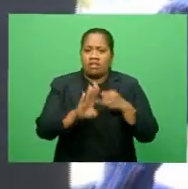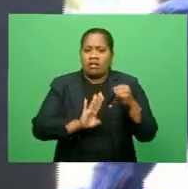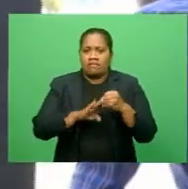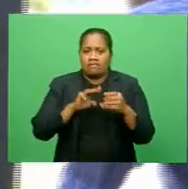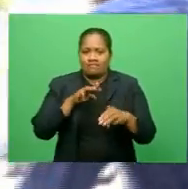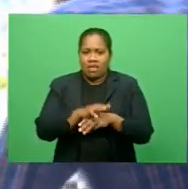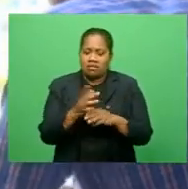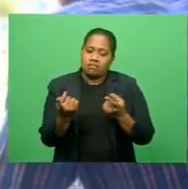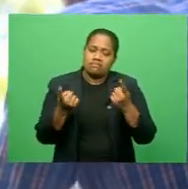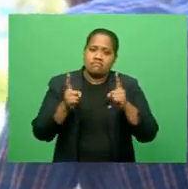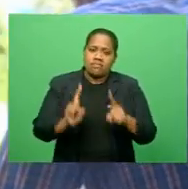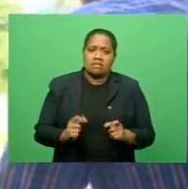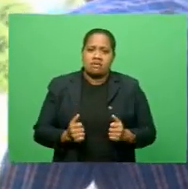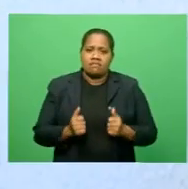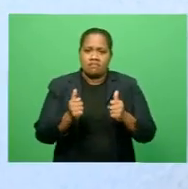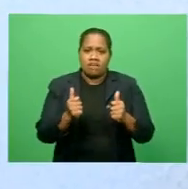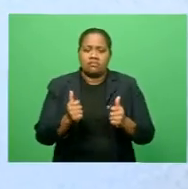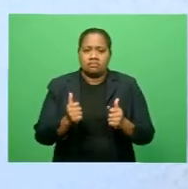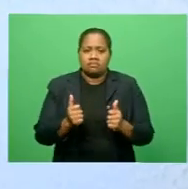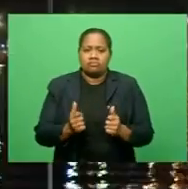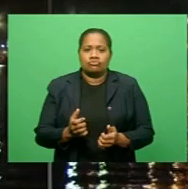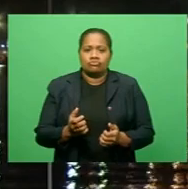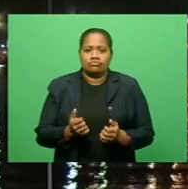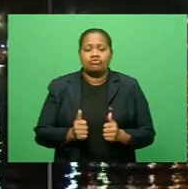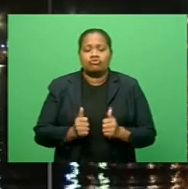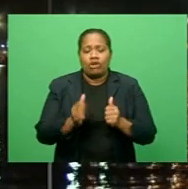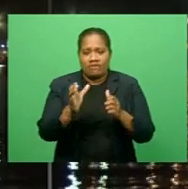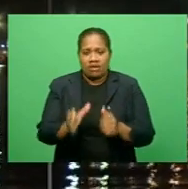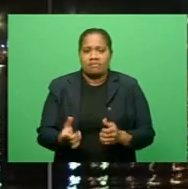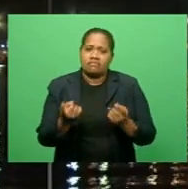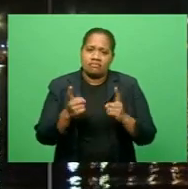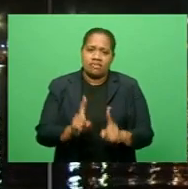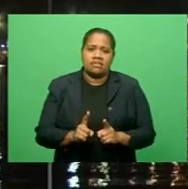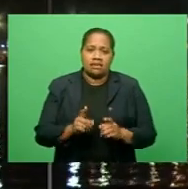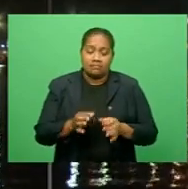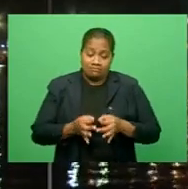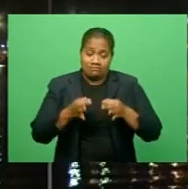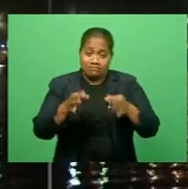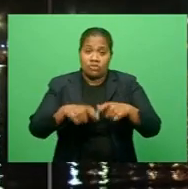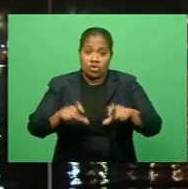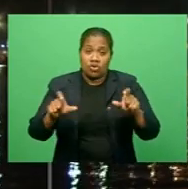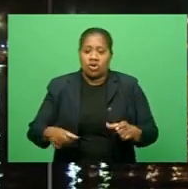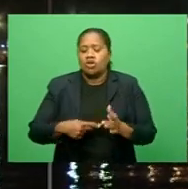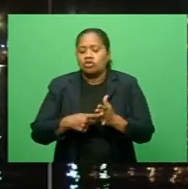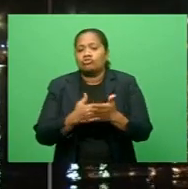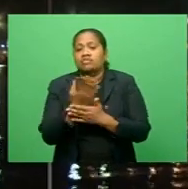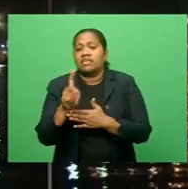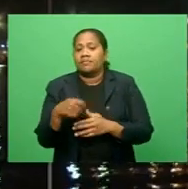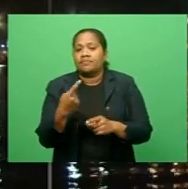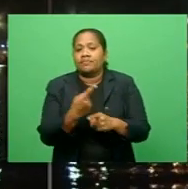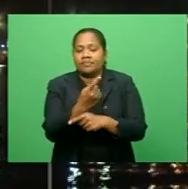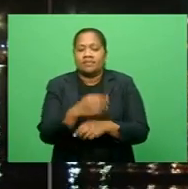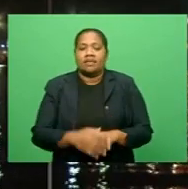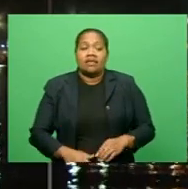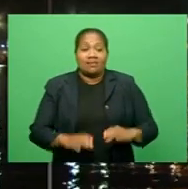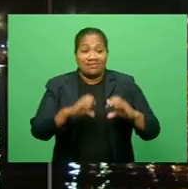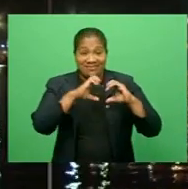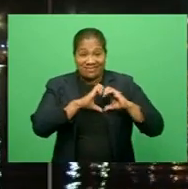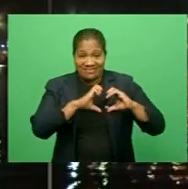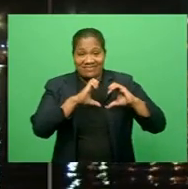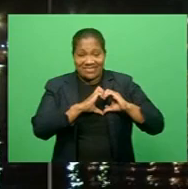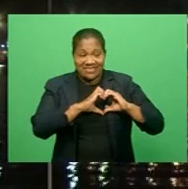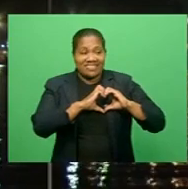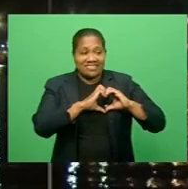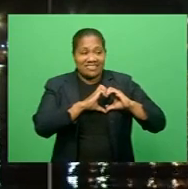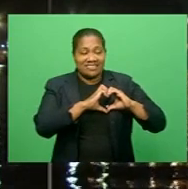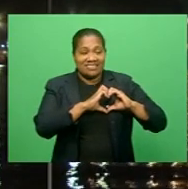his death. The matter has been adjourned to next Tuesday. Bank of South Pacific Life Insurance has stressed the need for medical